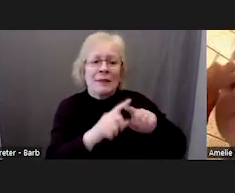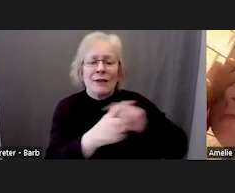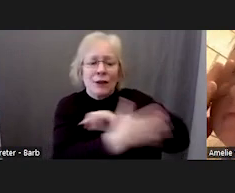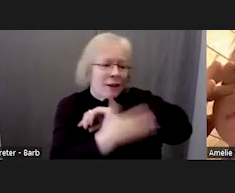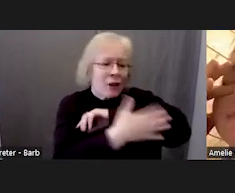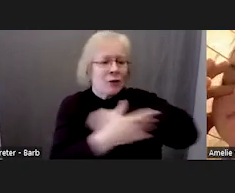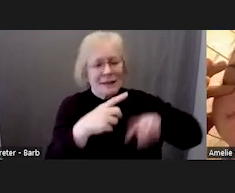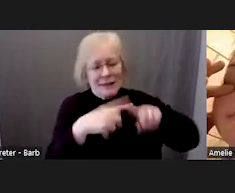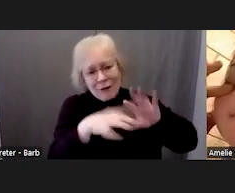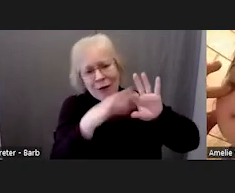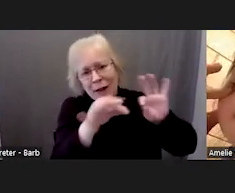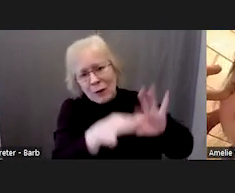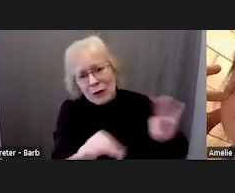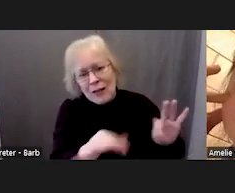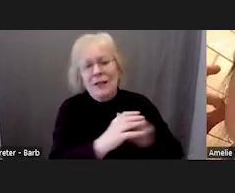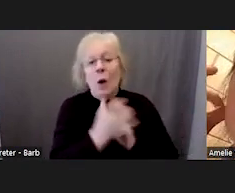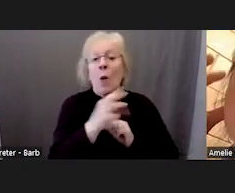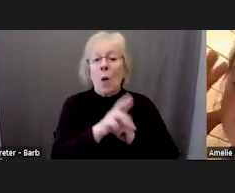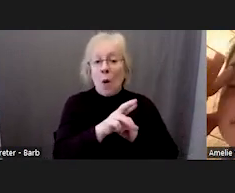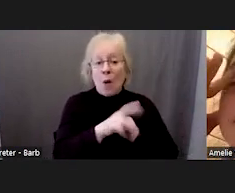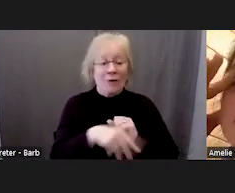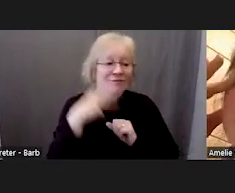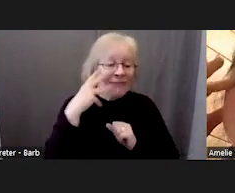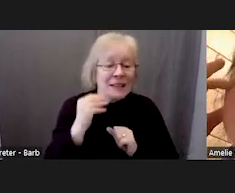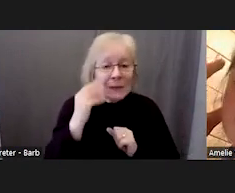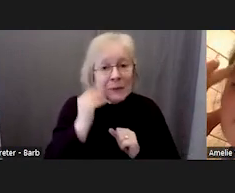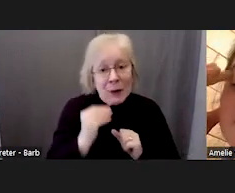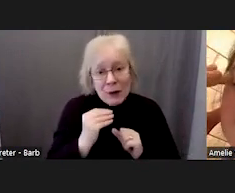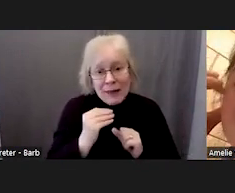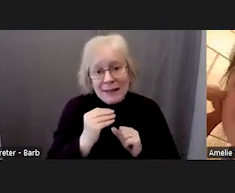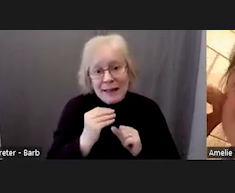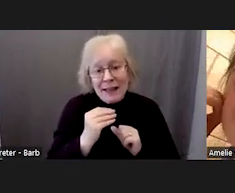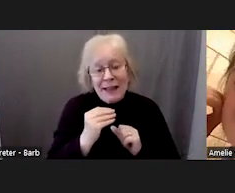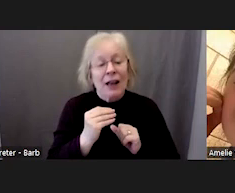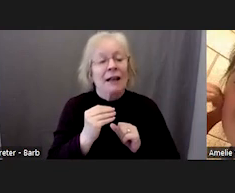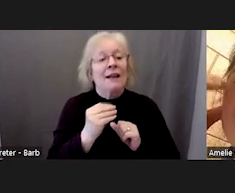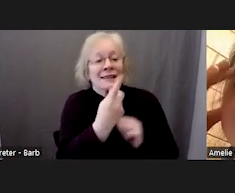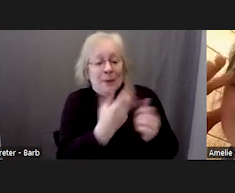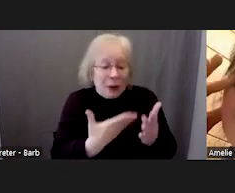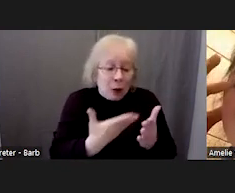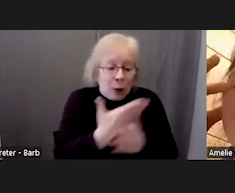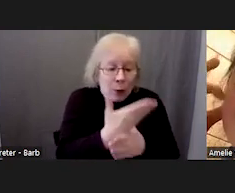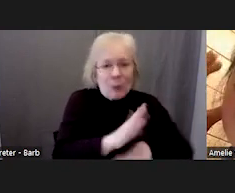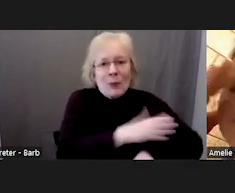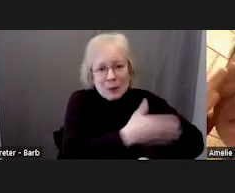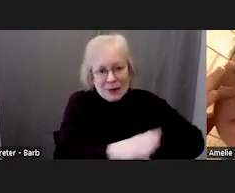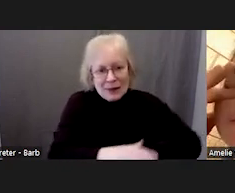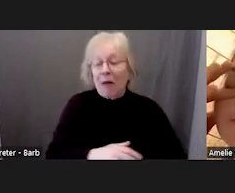countries, or like getting to experience it through music. Okay.